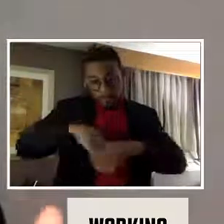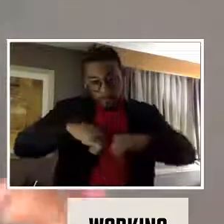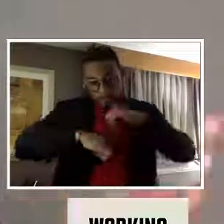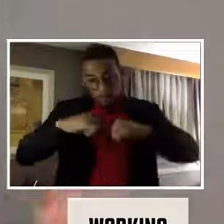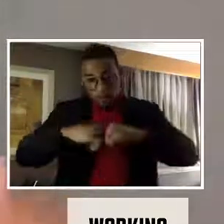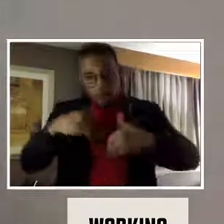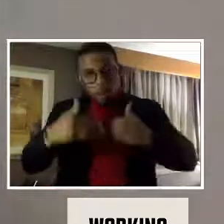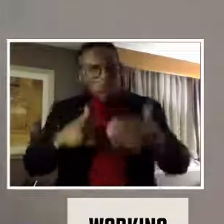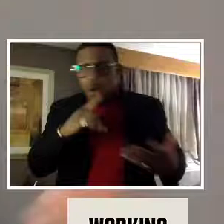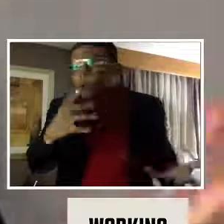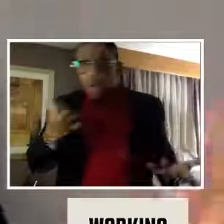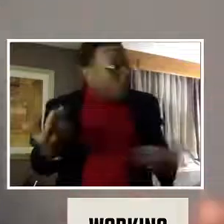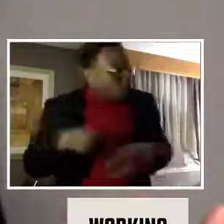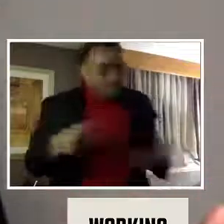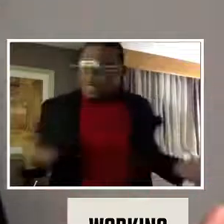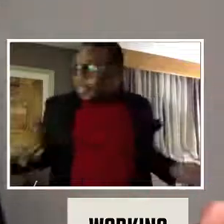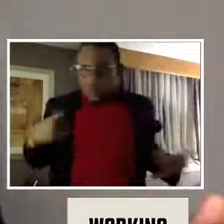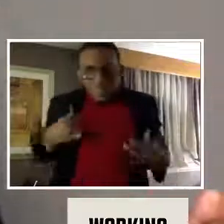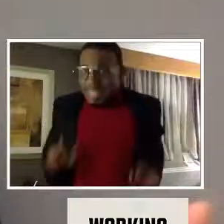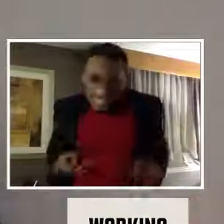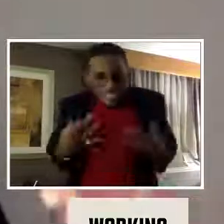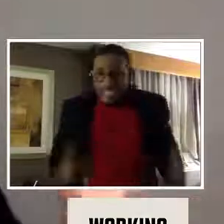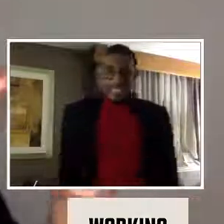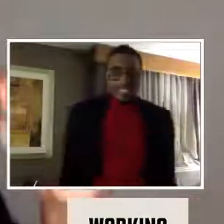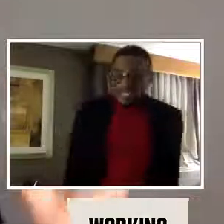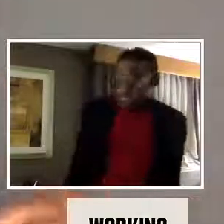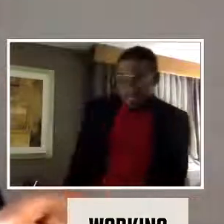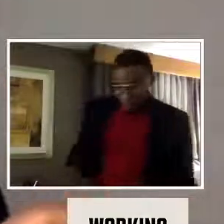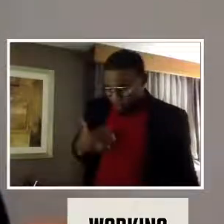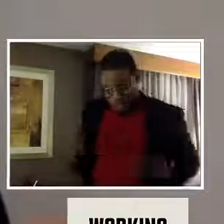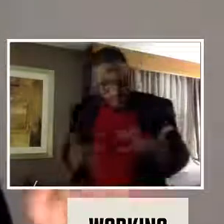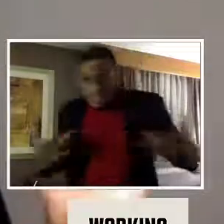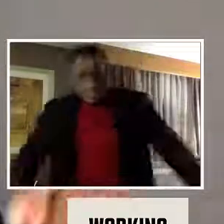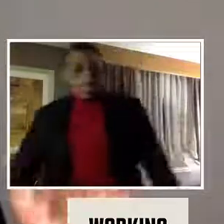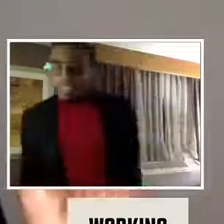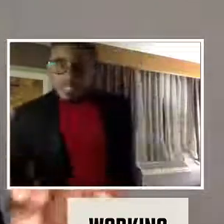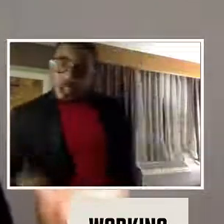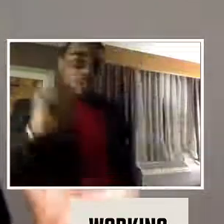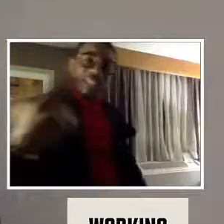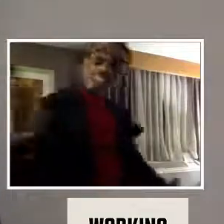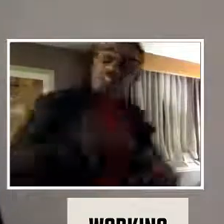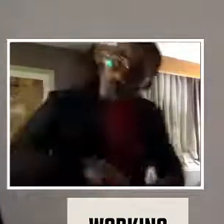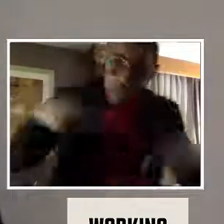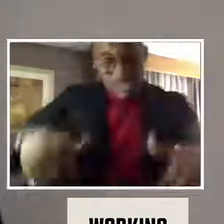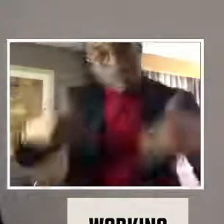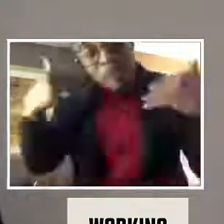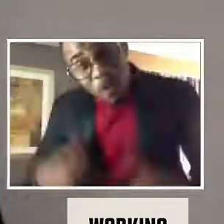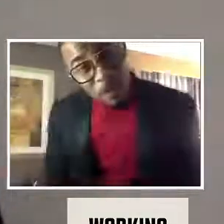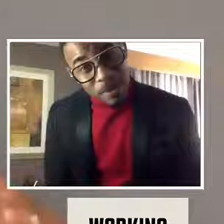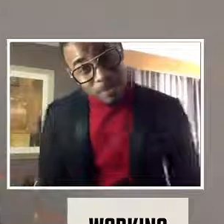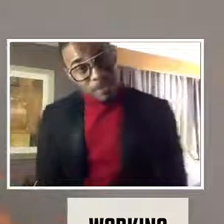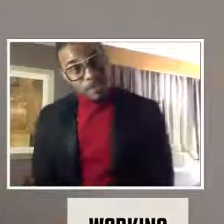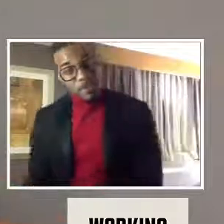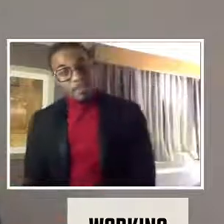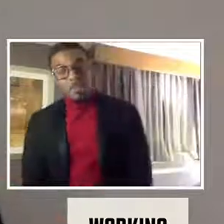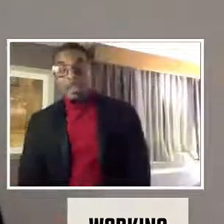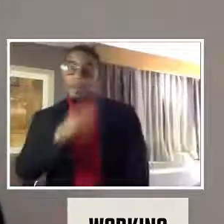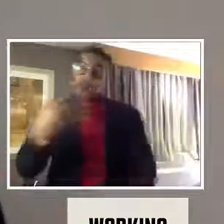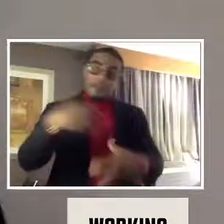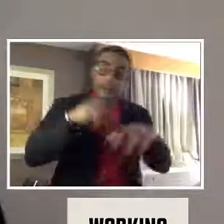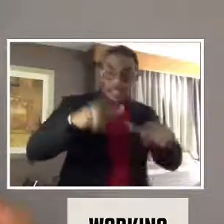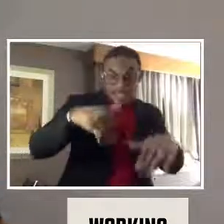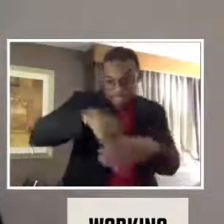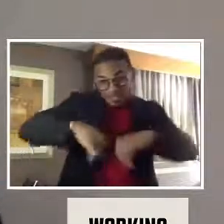and the momentum. Who don't want to join this? We lit. You need to join this movement, be a part of